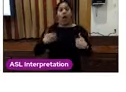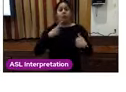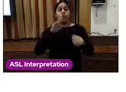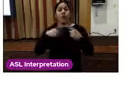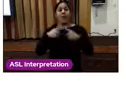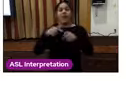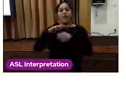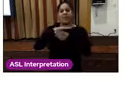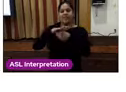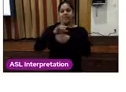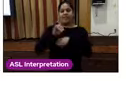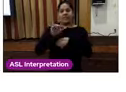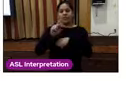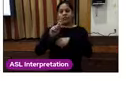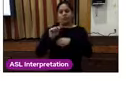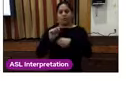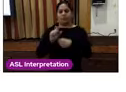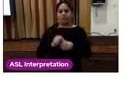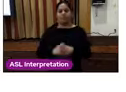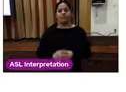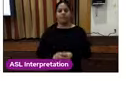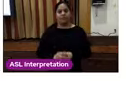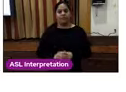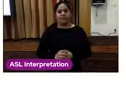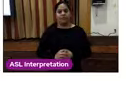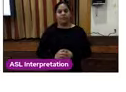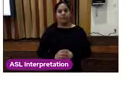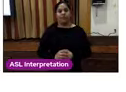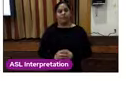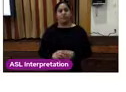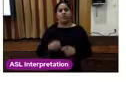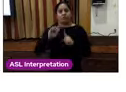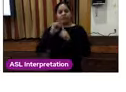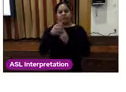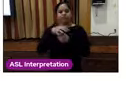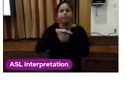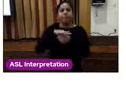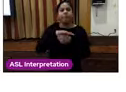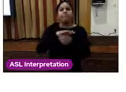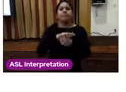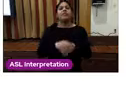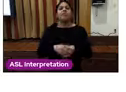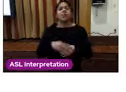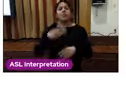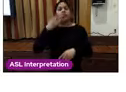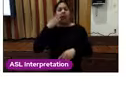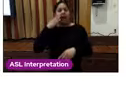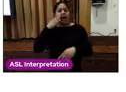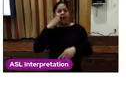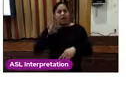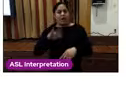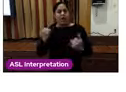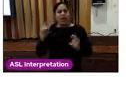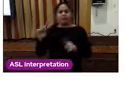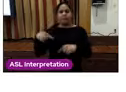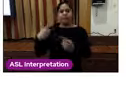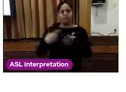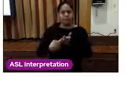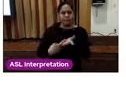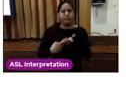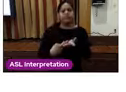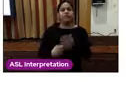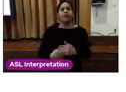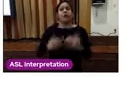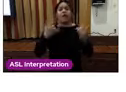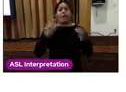our immediate community. So I'm going to go through some of that. It's going to take a little bit because it's been a little while, and then we're going to move to a Q&A. So